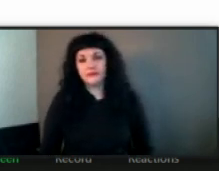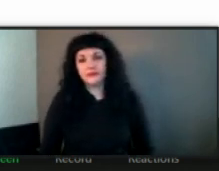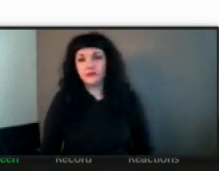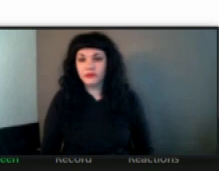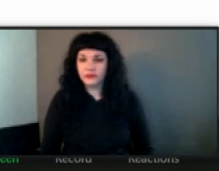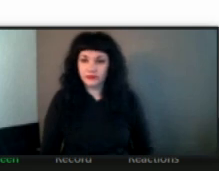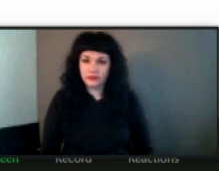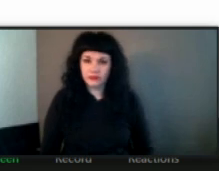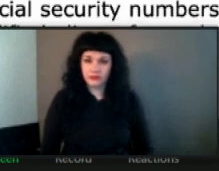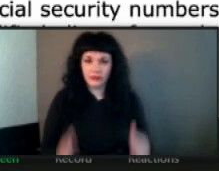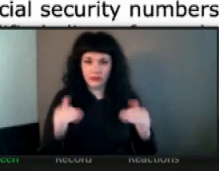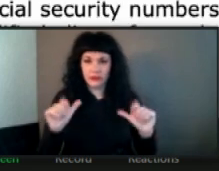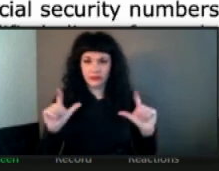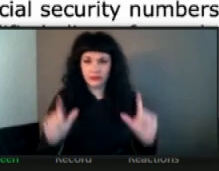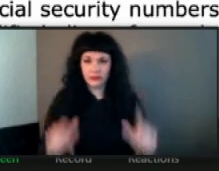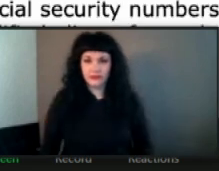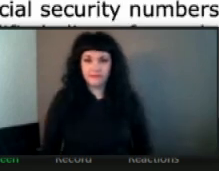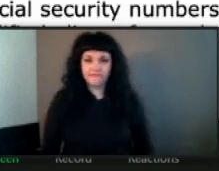Next slide.